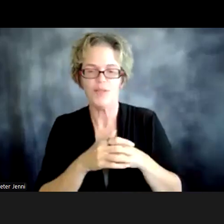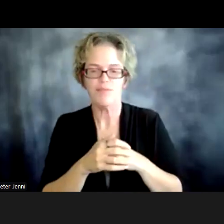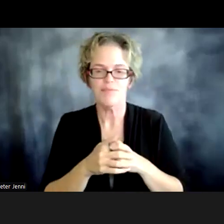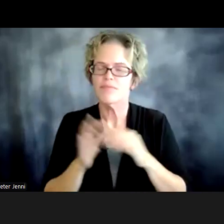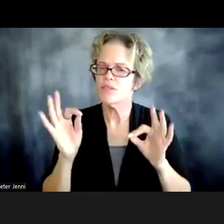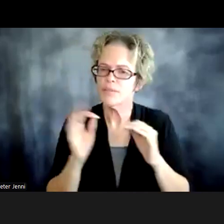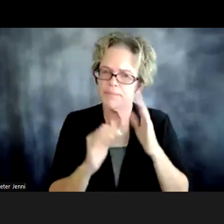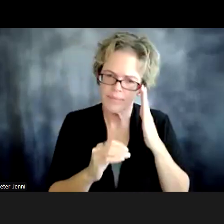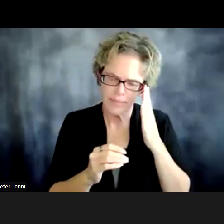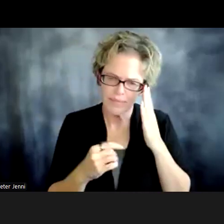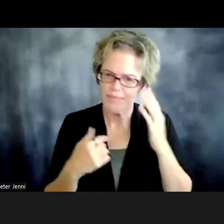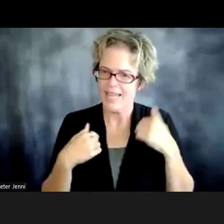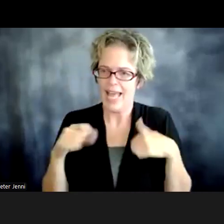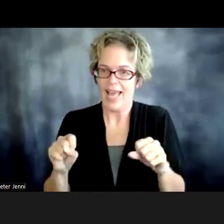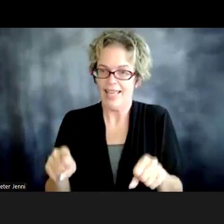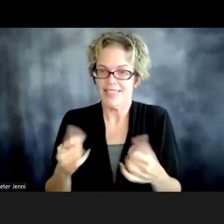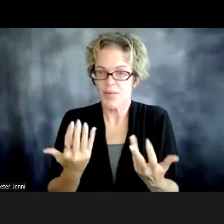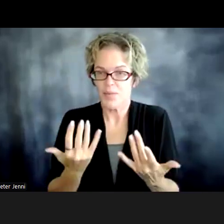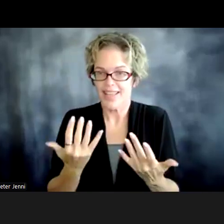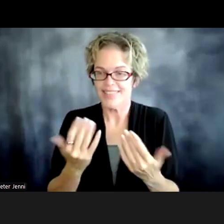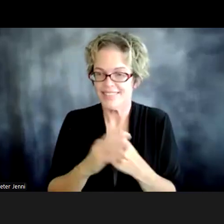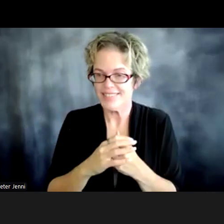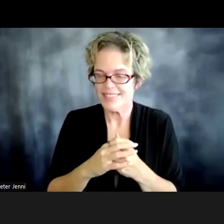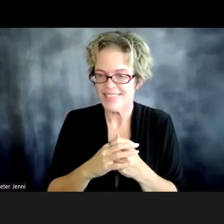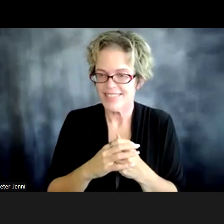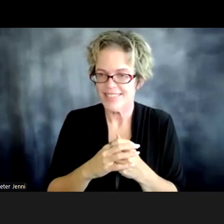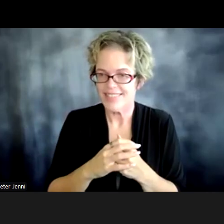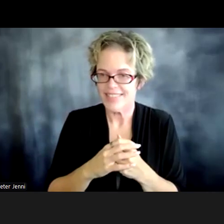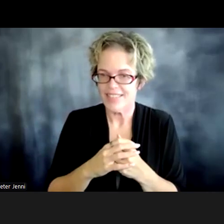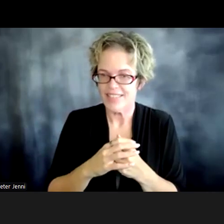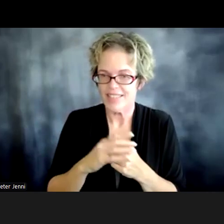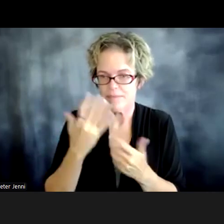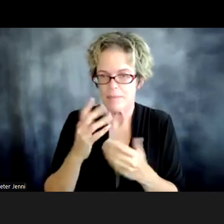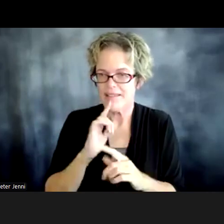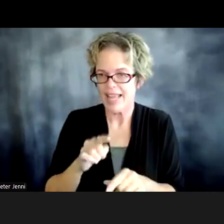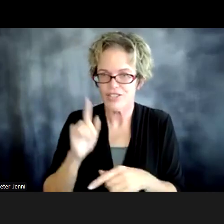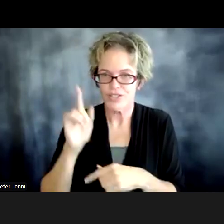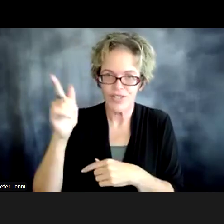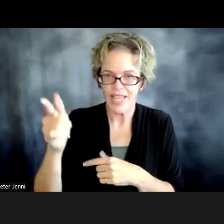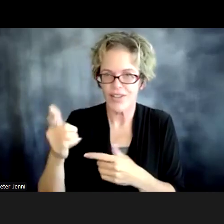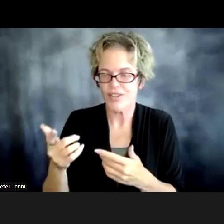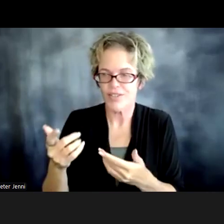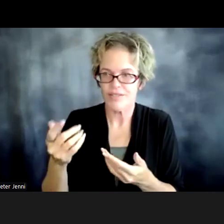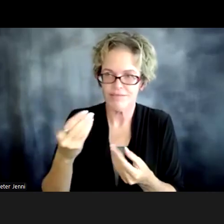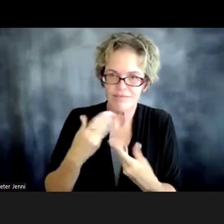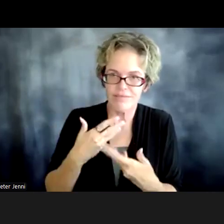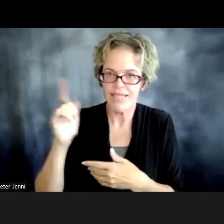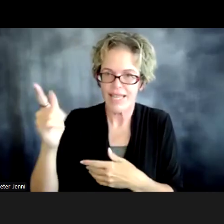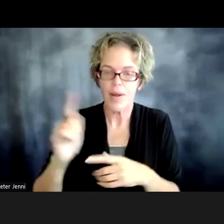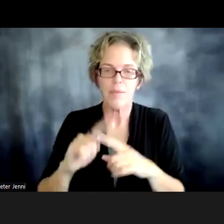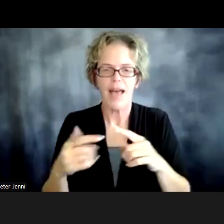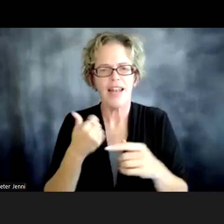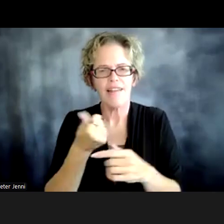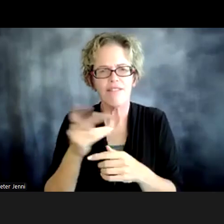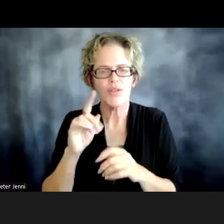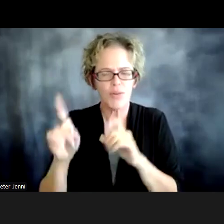so and I could wait for the answers at a later meetings, but I have a few things that questions